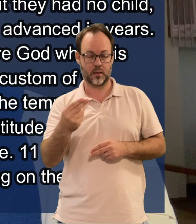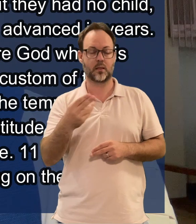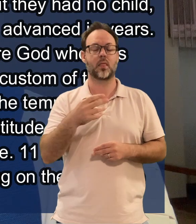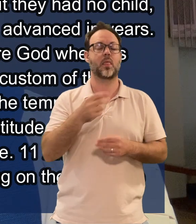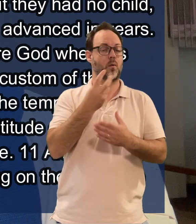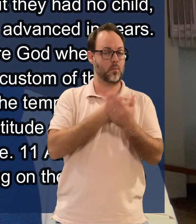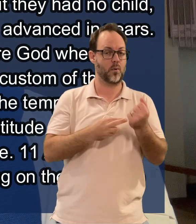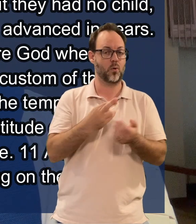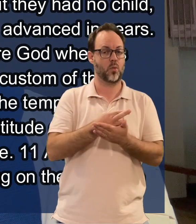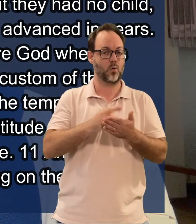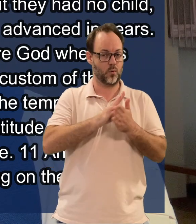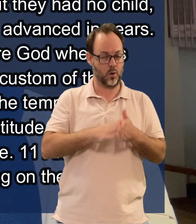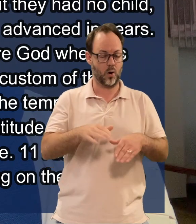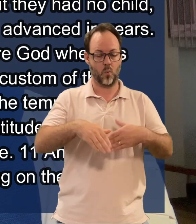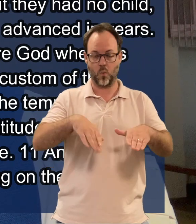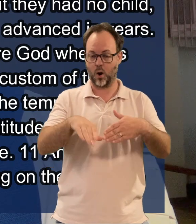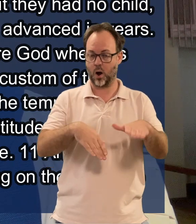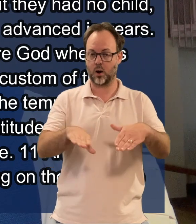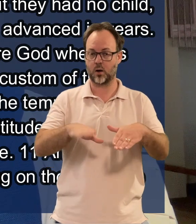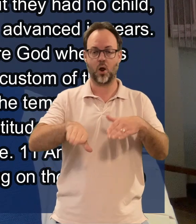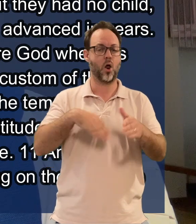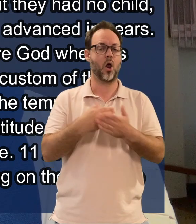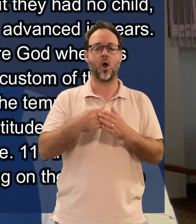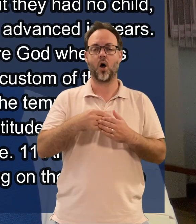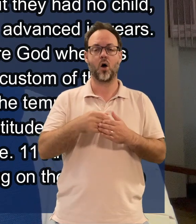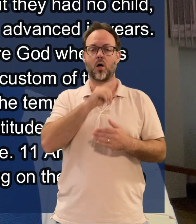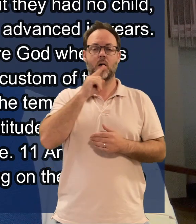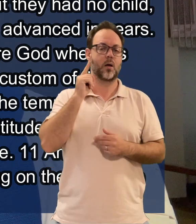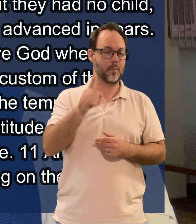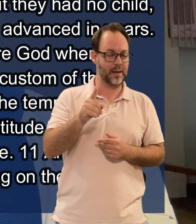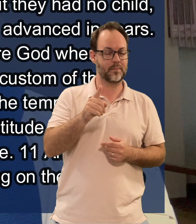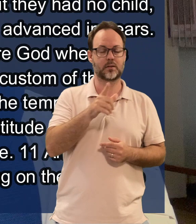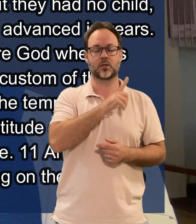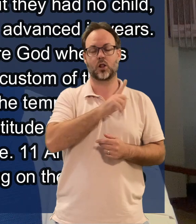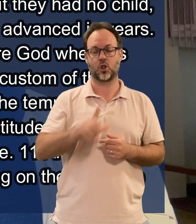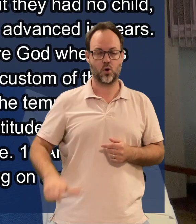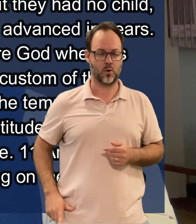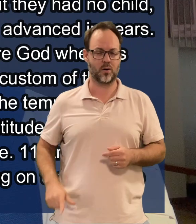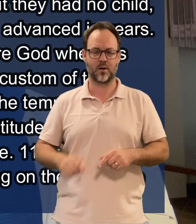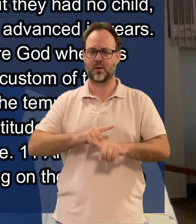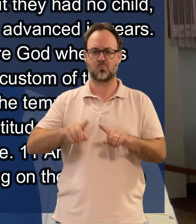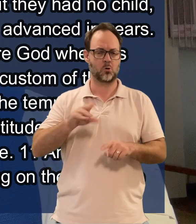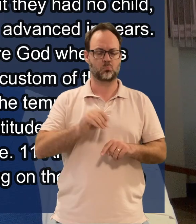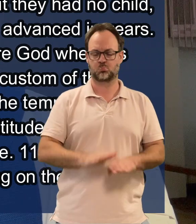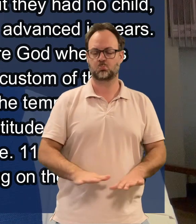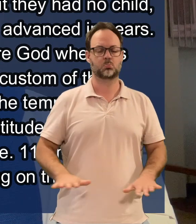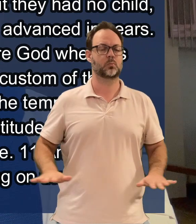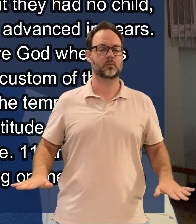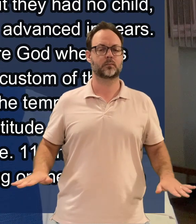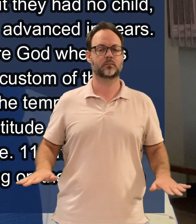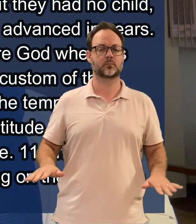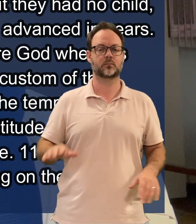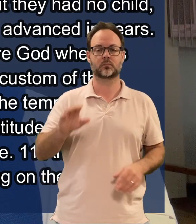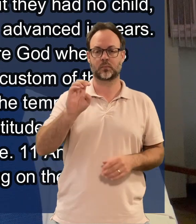before God, walking blamelessly in all the commandments and statutes of the Lord. But they had no children,